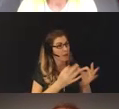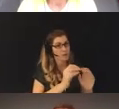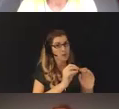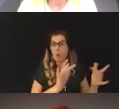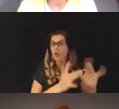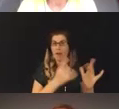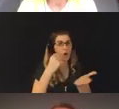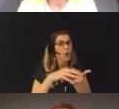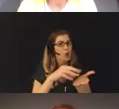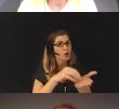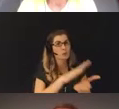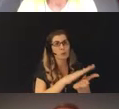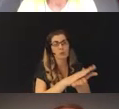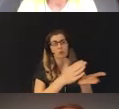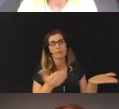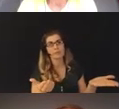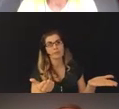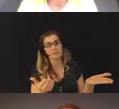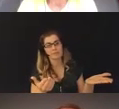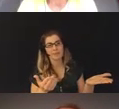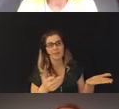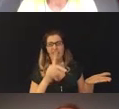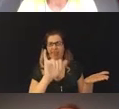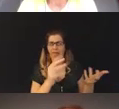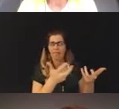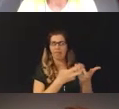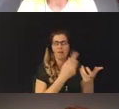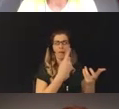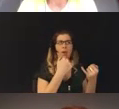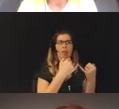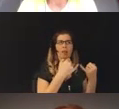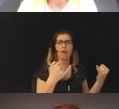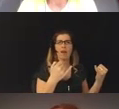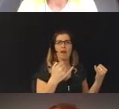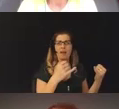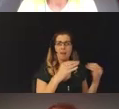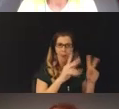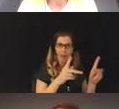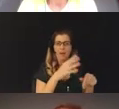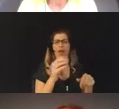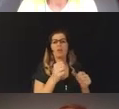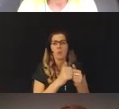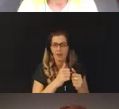and how each of these things correspond with the redlining map and historic covenant.